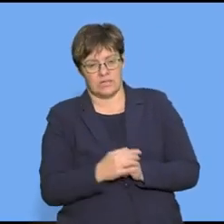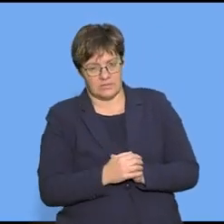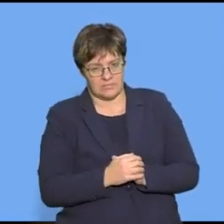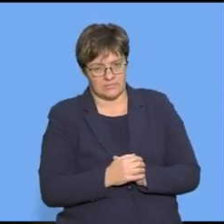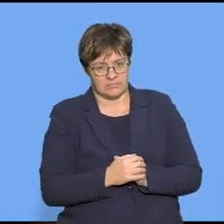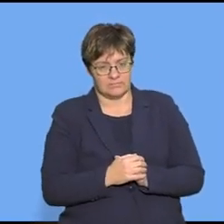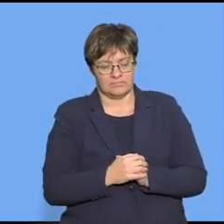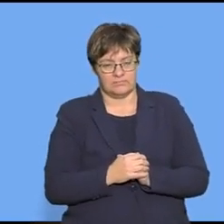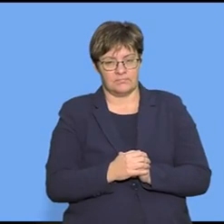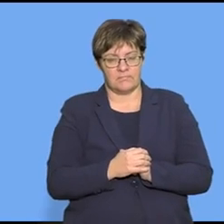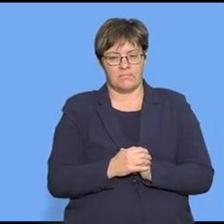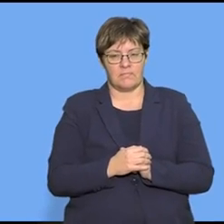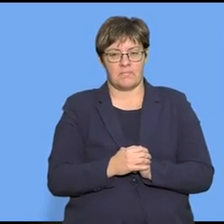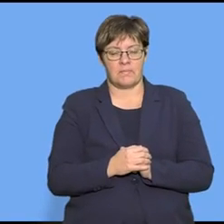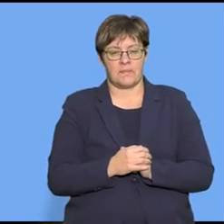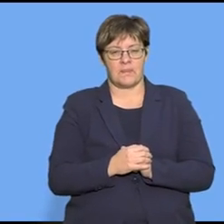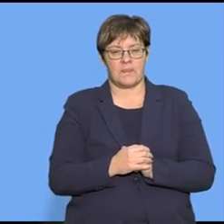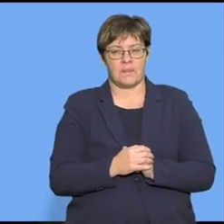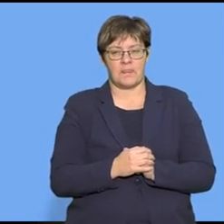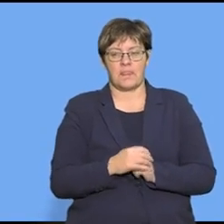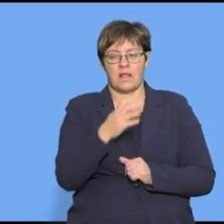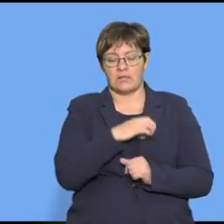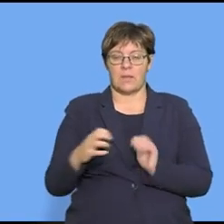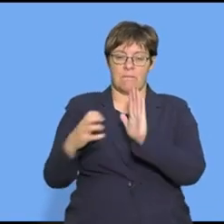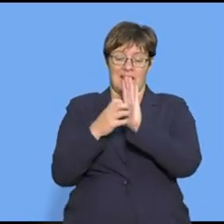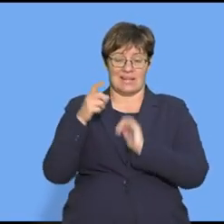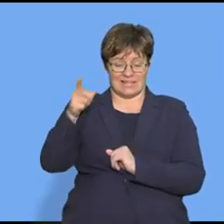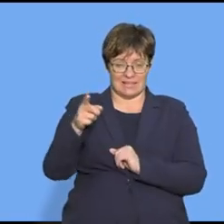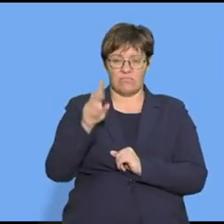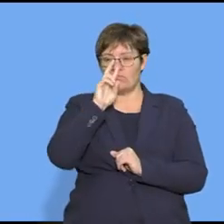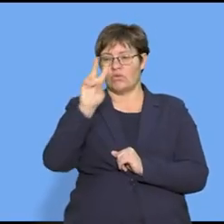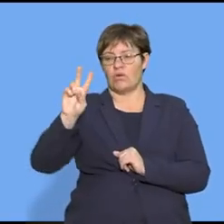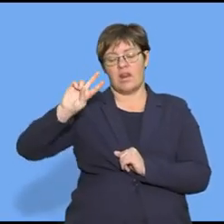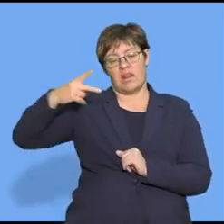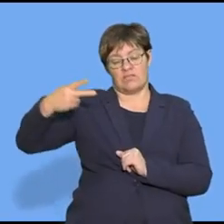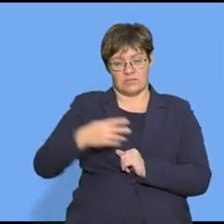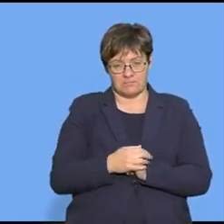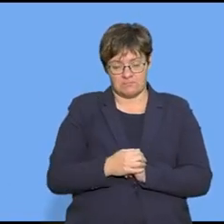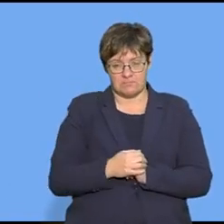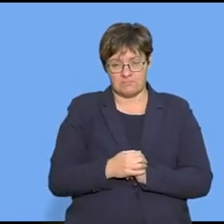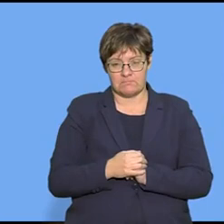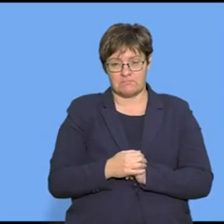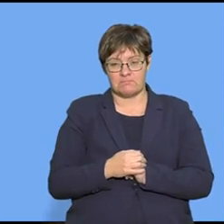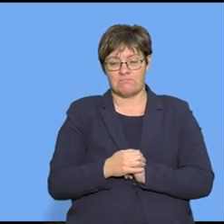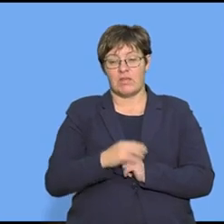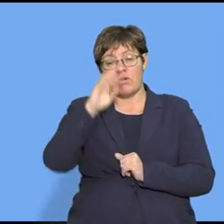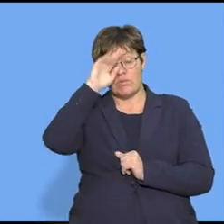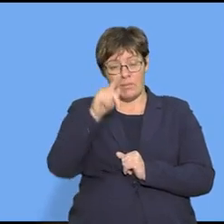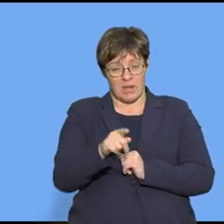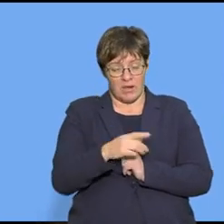1, right? And then quickly on the Cartesian plane, it will look like this, right? So firstly, remember it